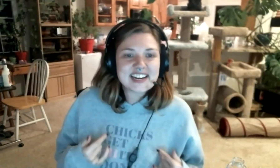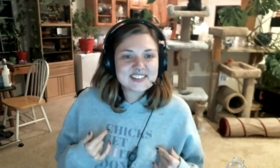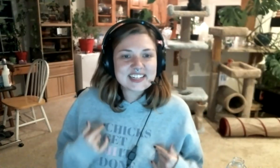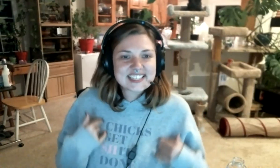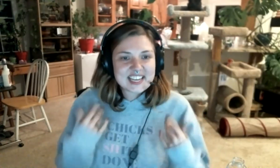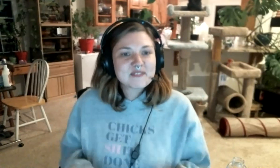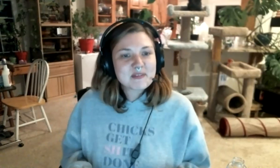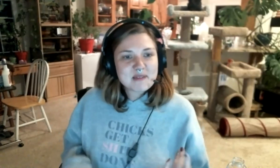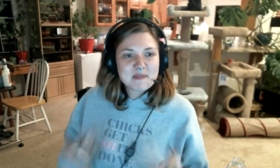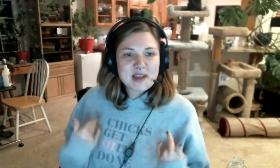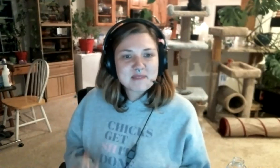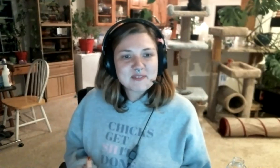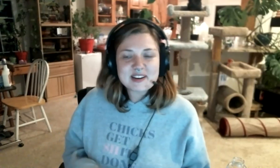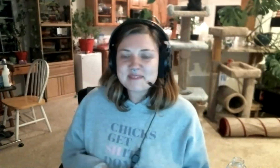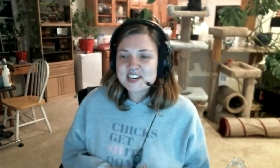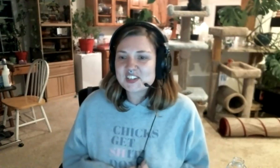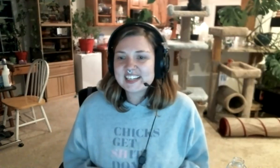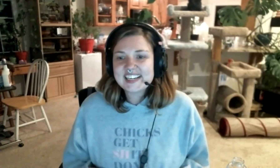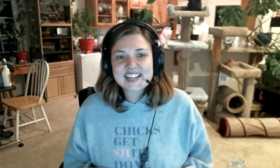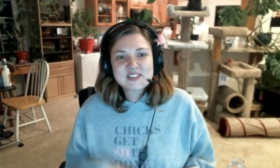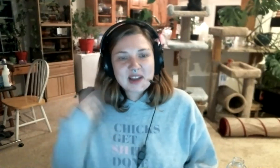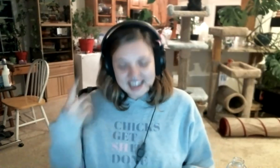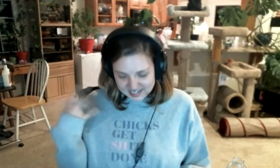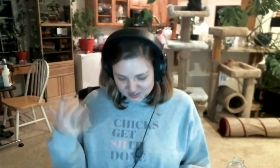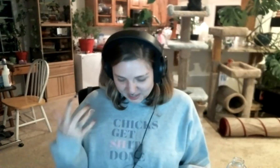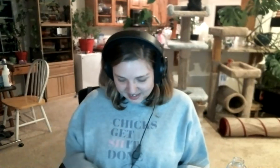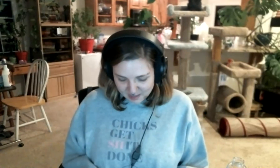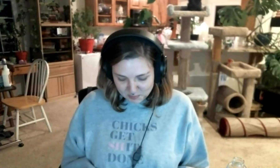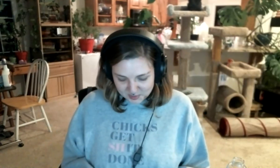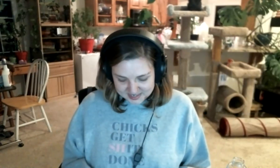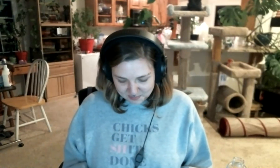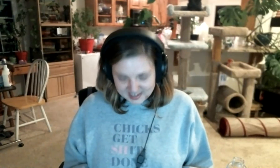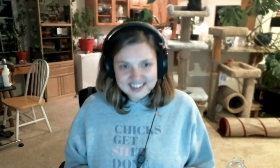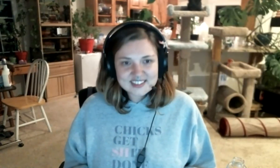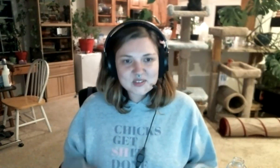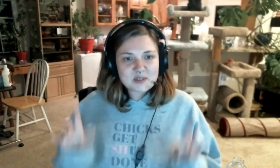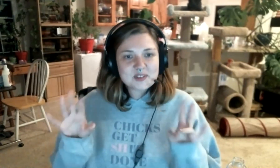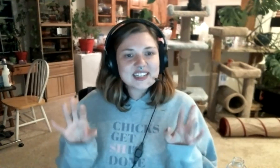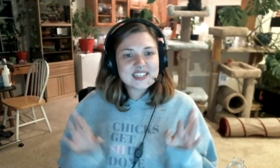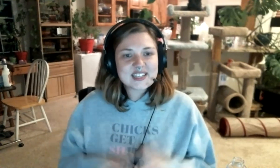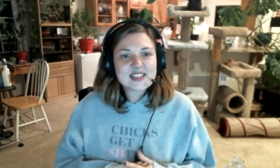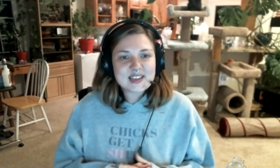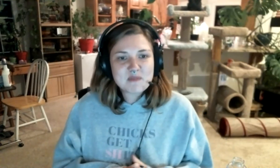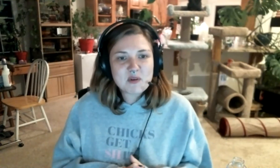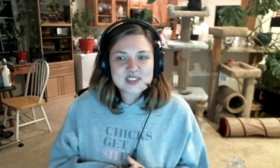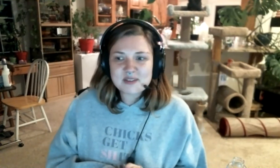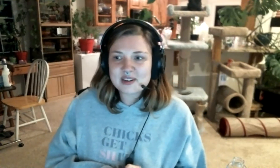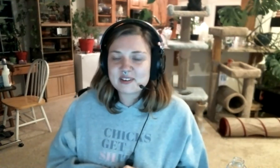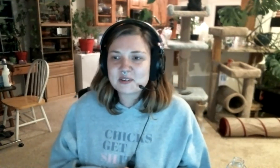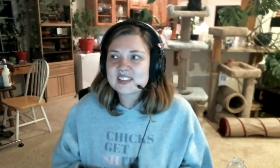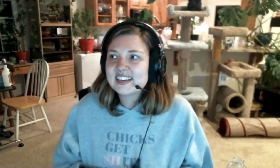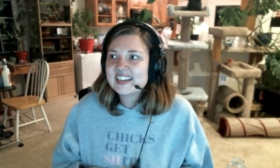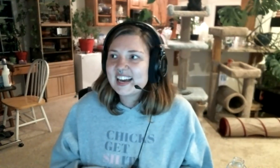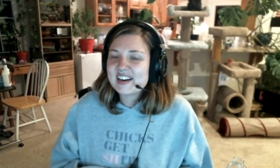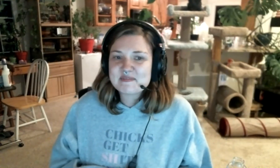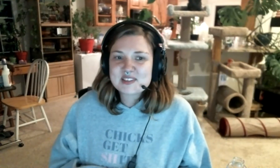but I don't get to hear from them about me very much. And so I kind of tried to come up with something sort of related to the theme, but we'll see where it